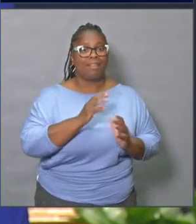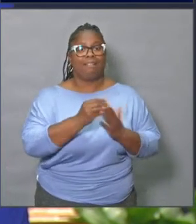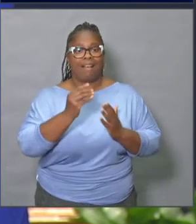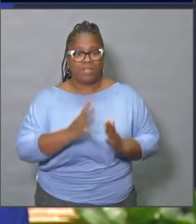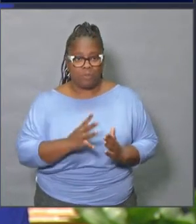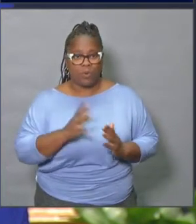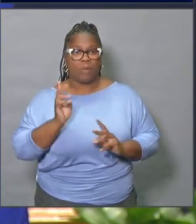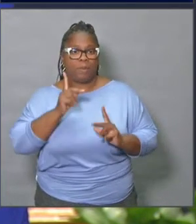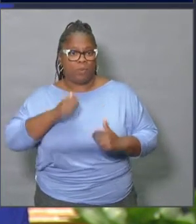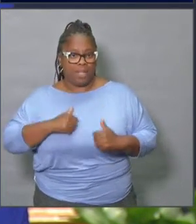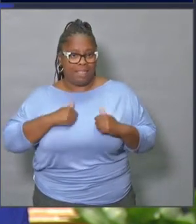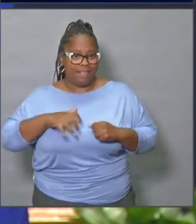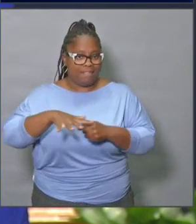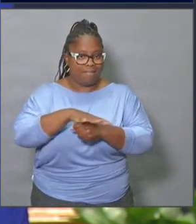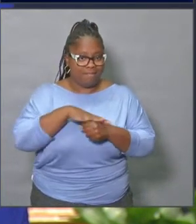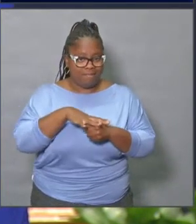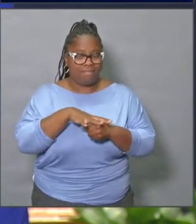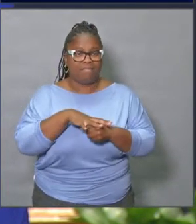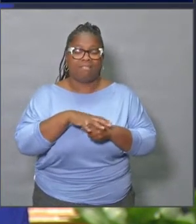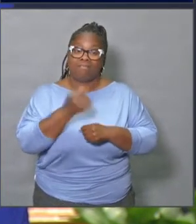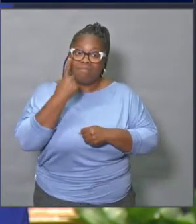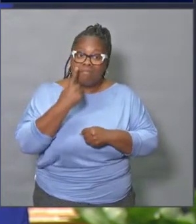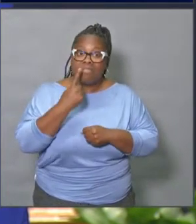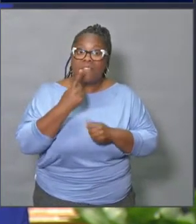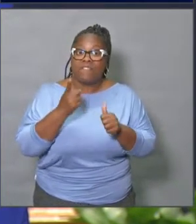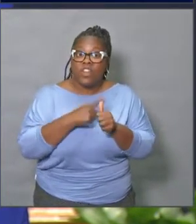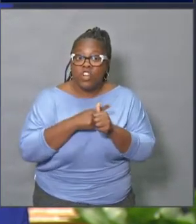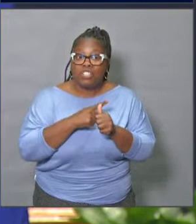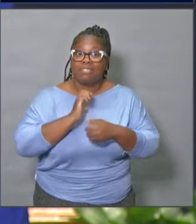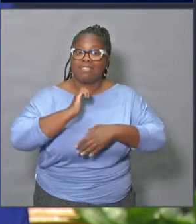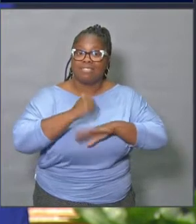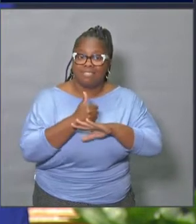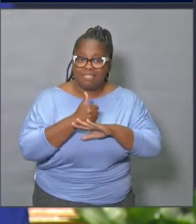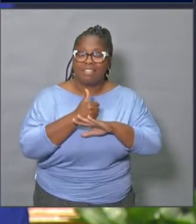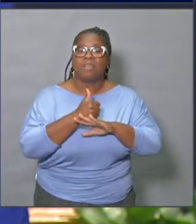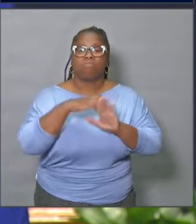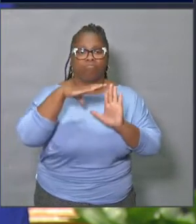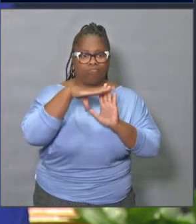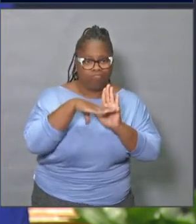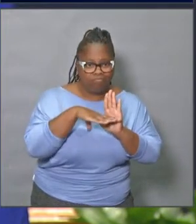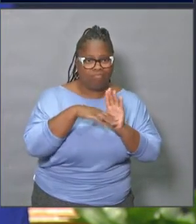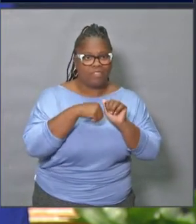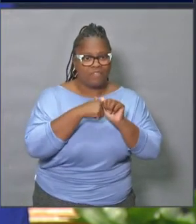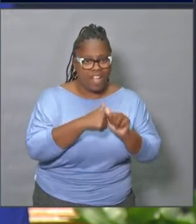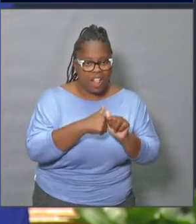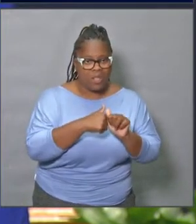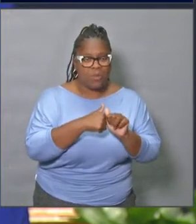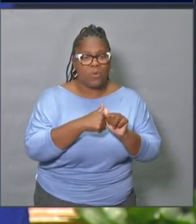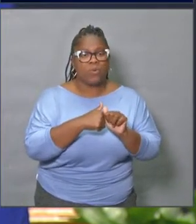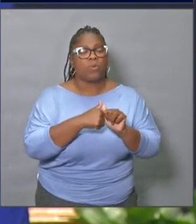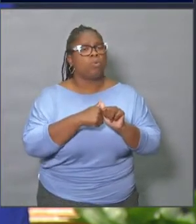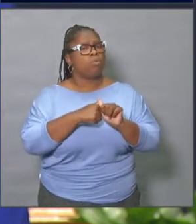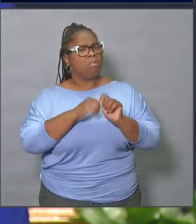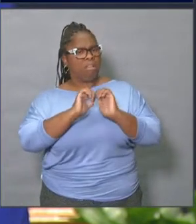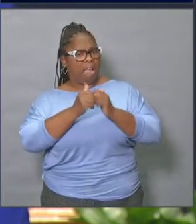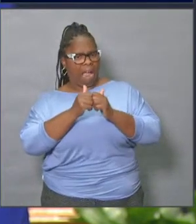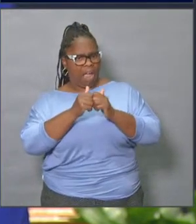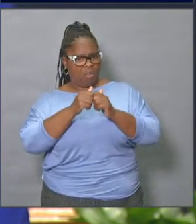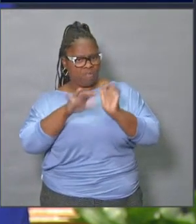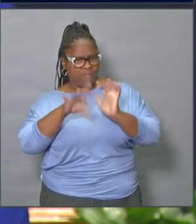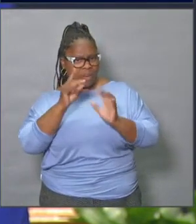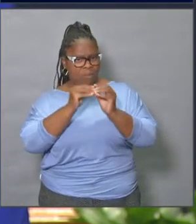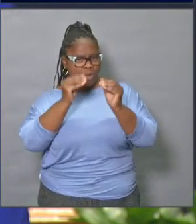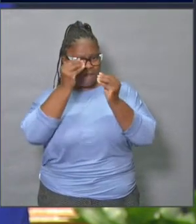can reopen, they must implement the protocols. The modified health officer order and the protocols will be available on our